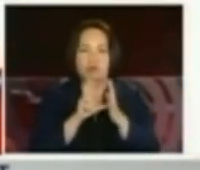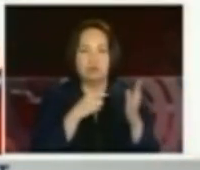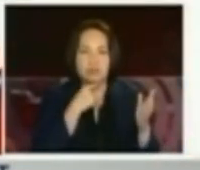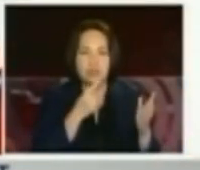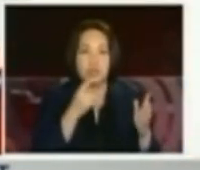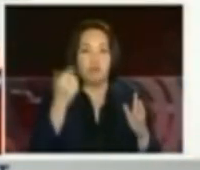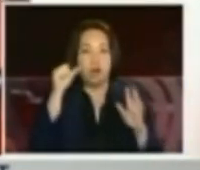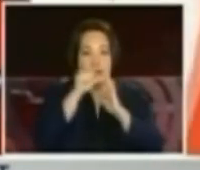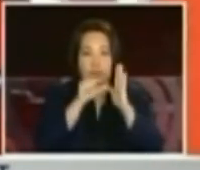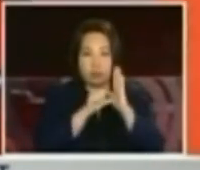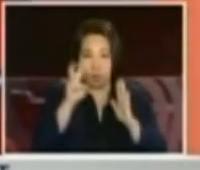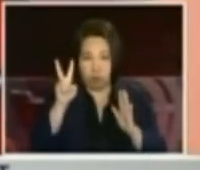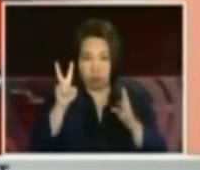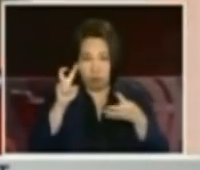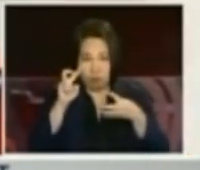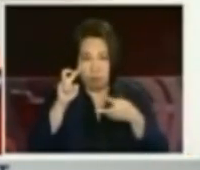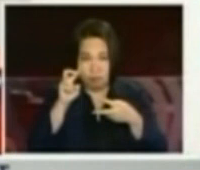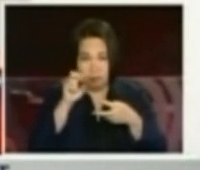on Article 2,